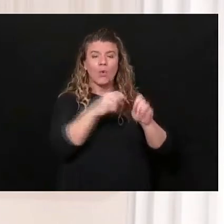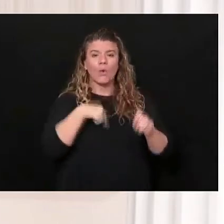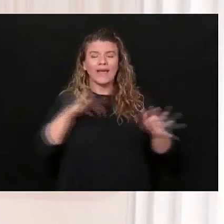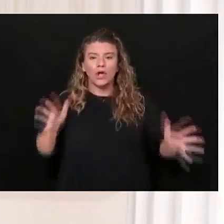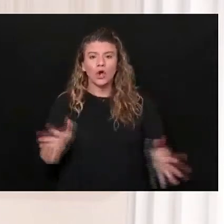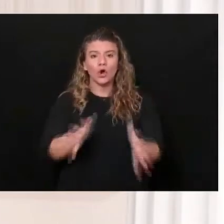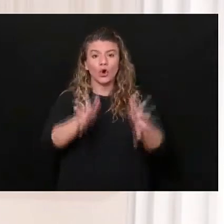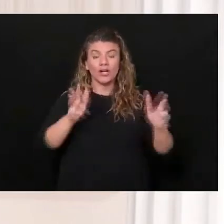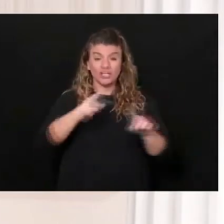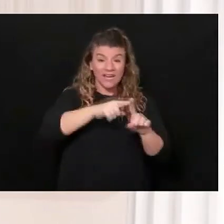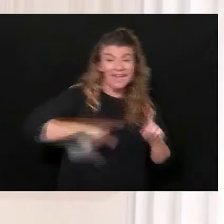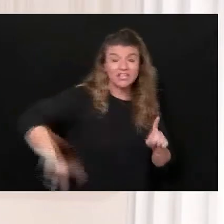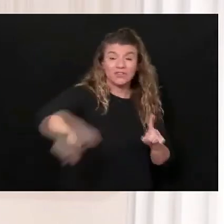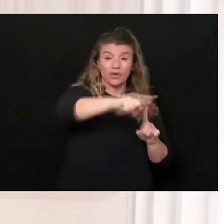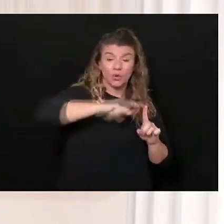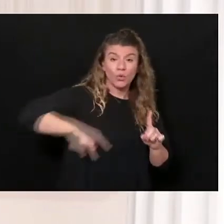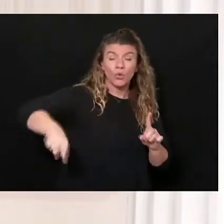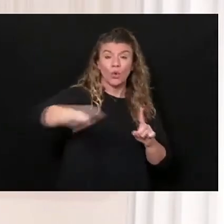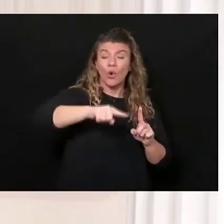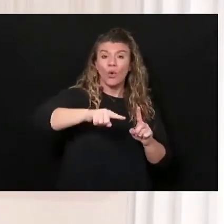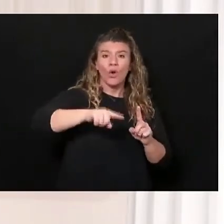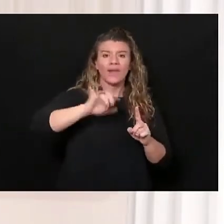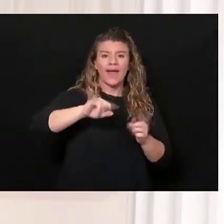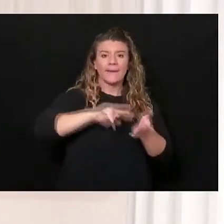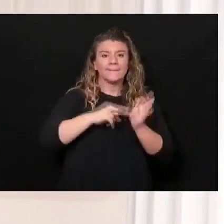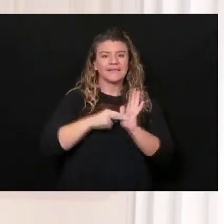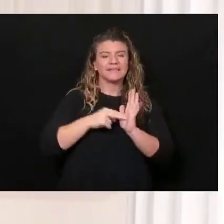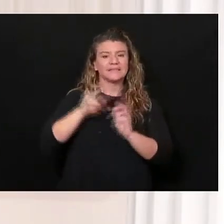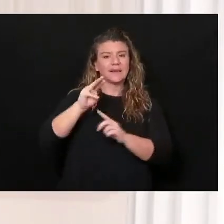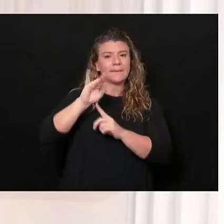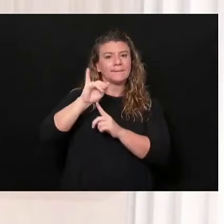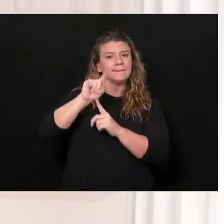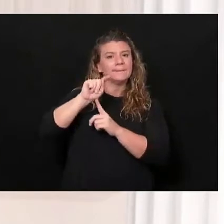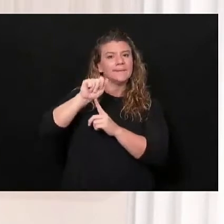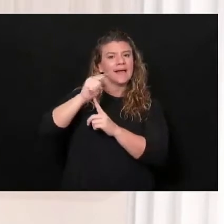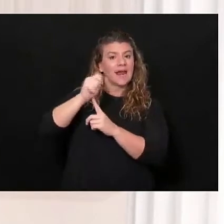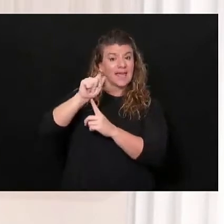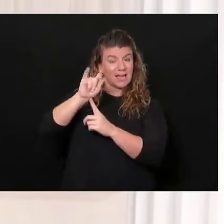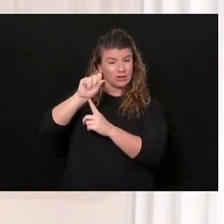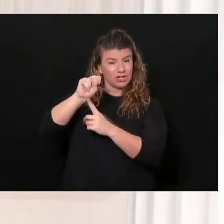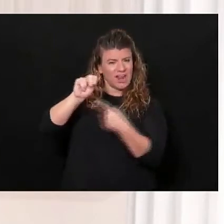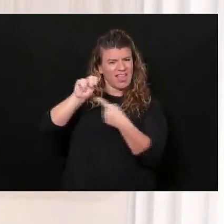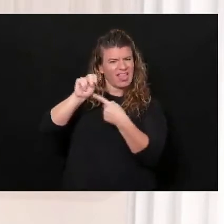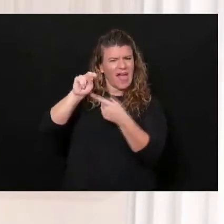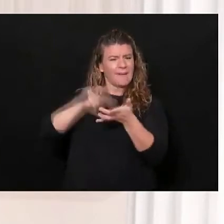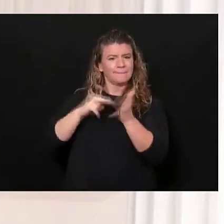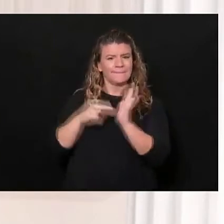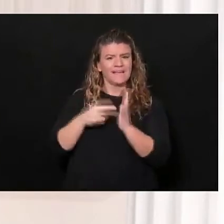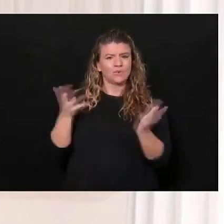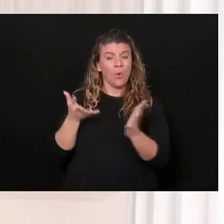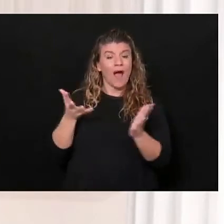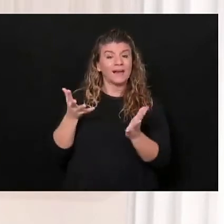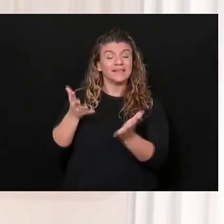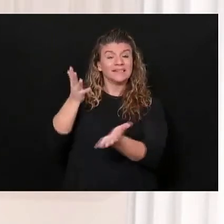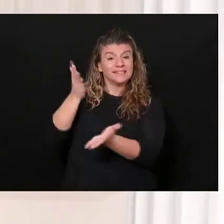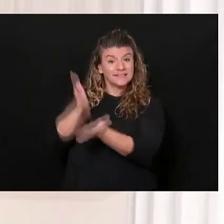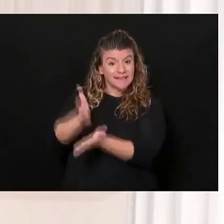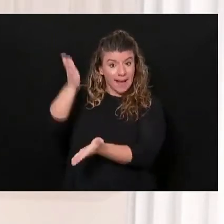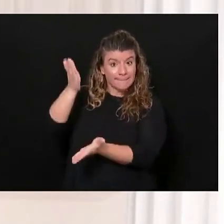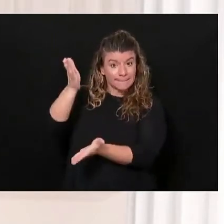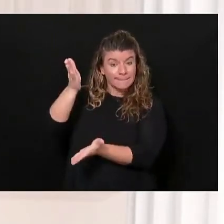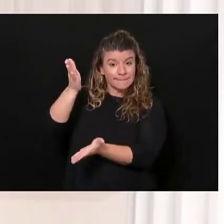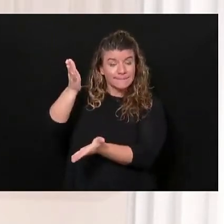encourage each citizen out there, which is mitigation. And mitigation is the wearing of masks and staying